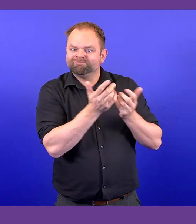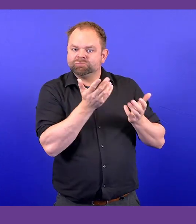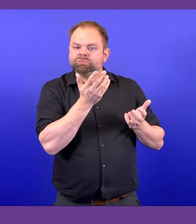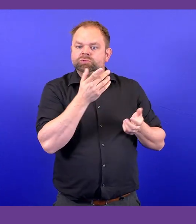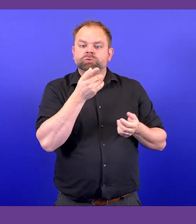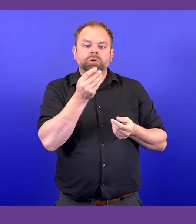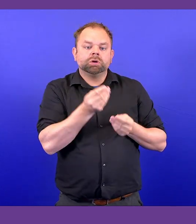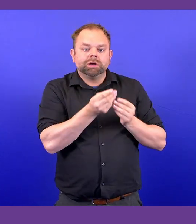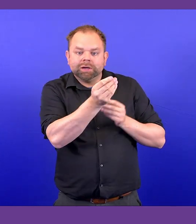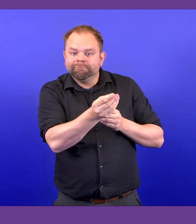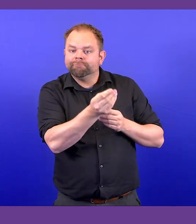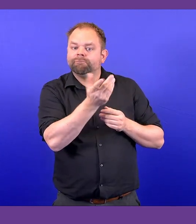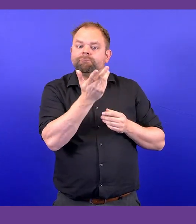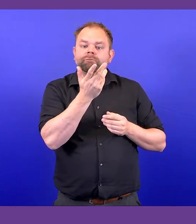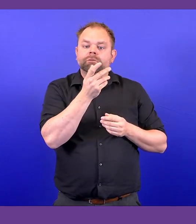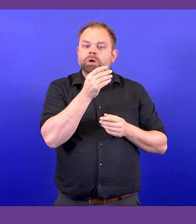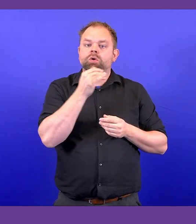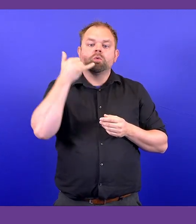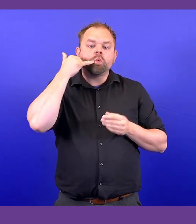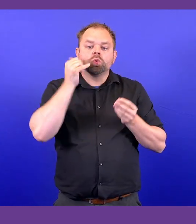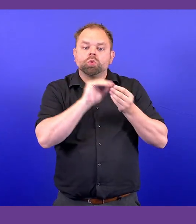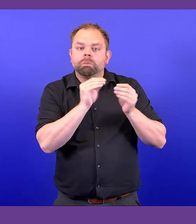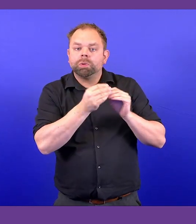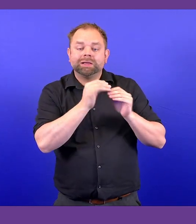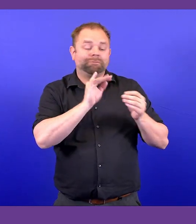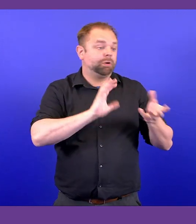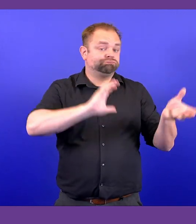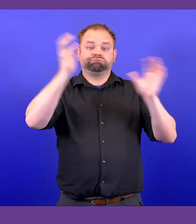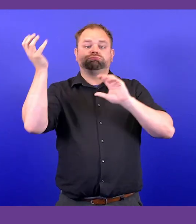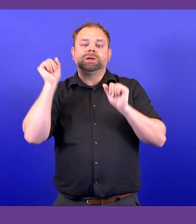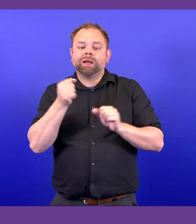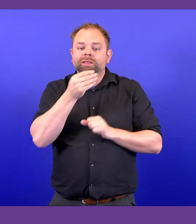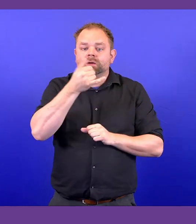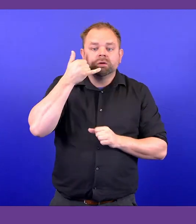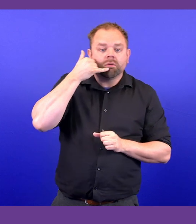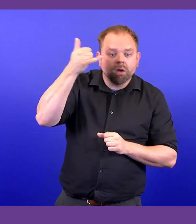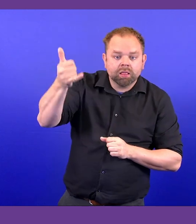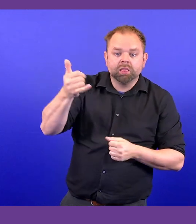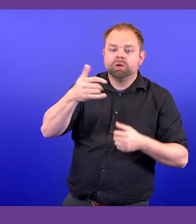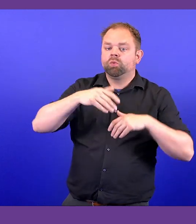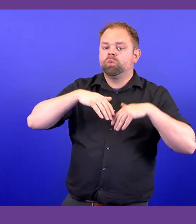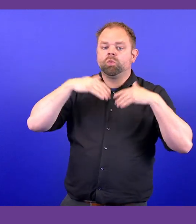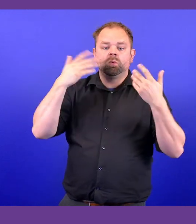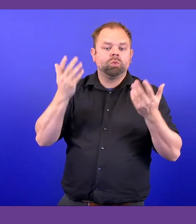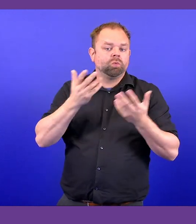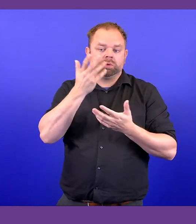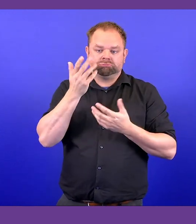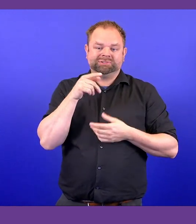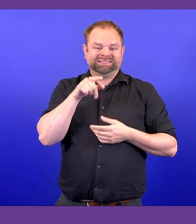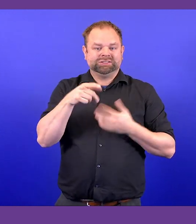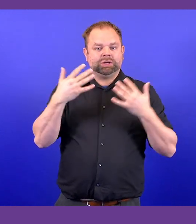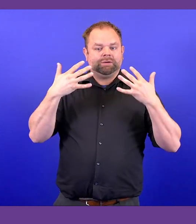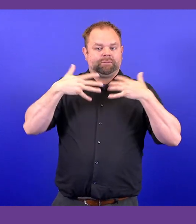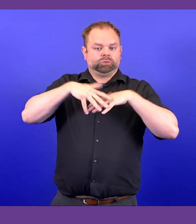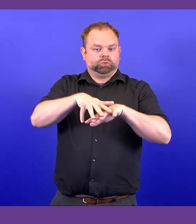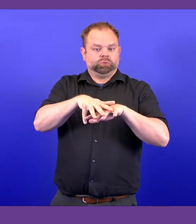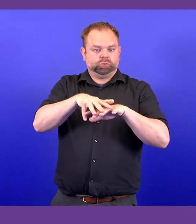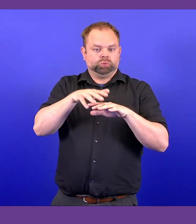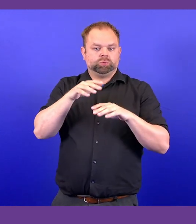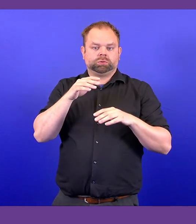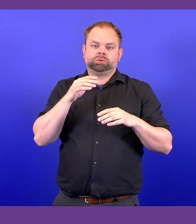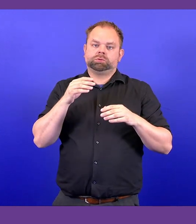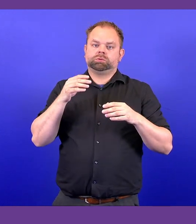to have strangers testing basically the signs in a station to make sure that they